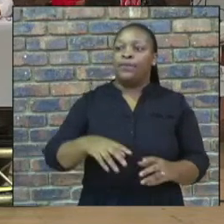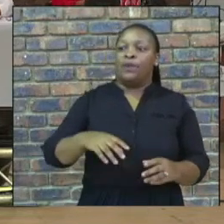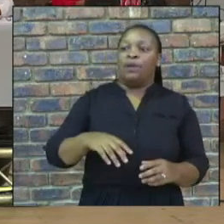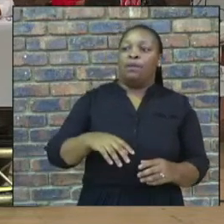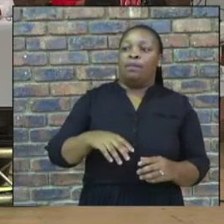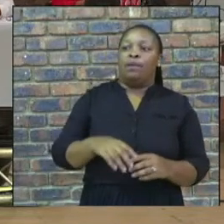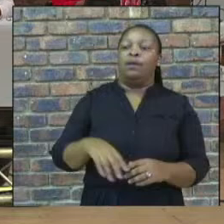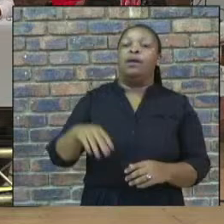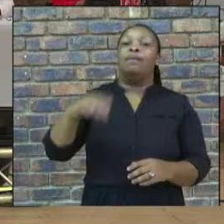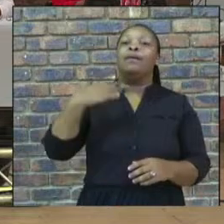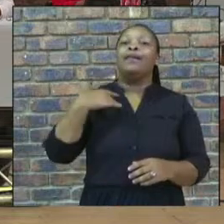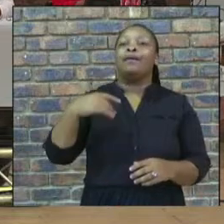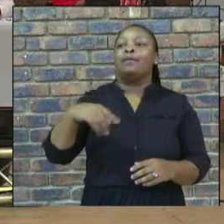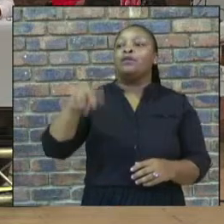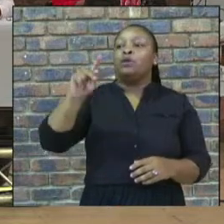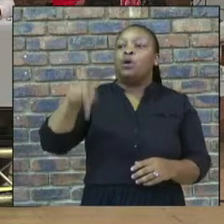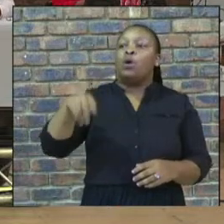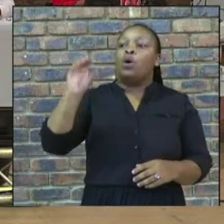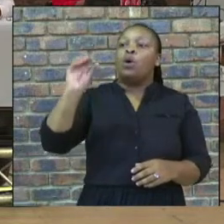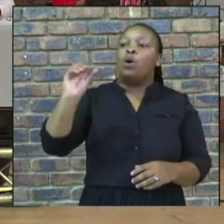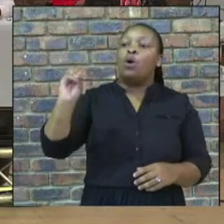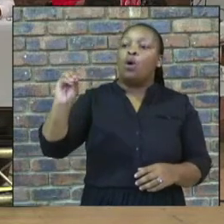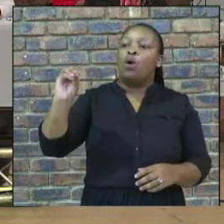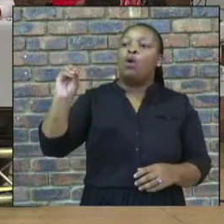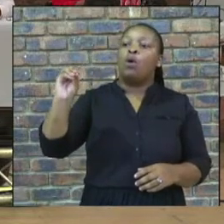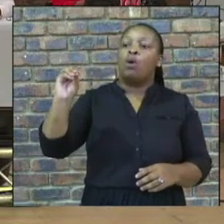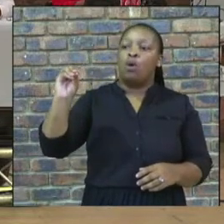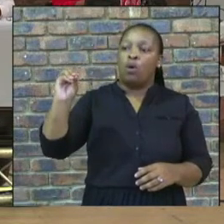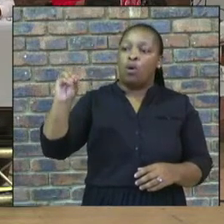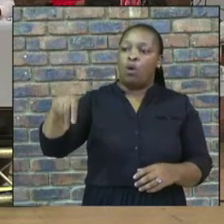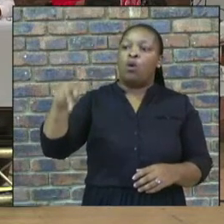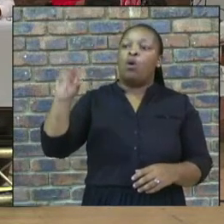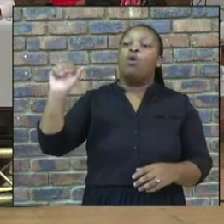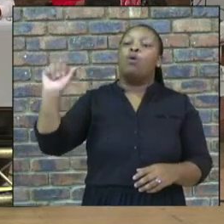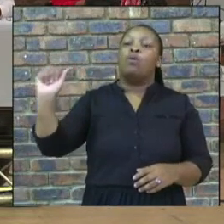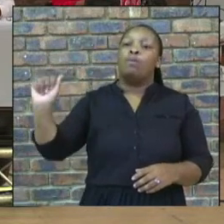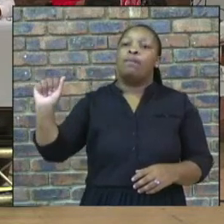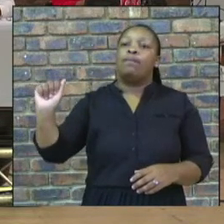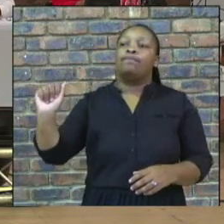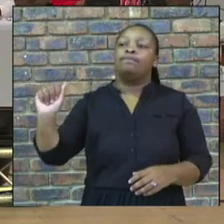Rand, Kagiso Community Ward 10.